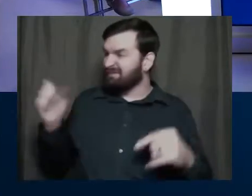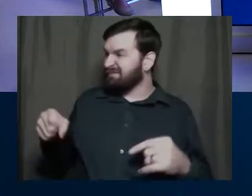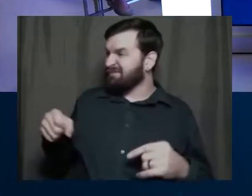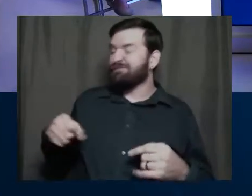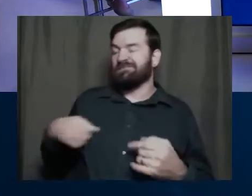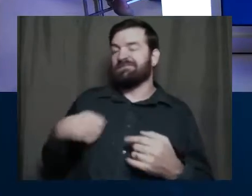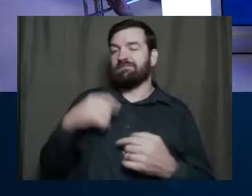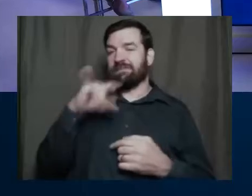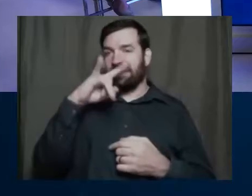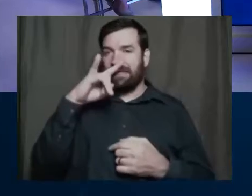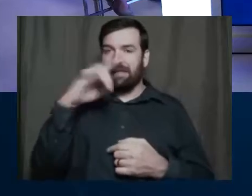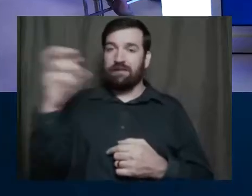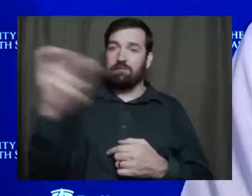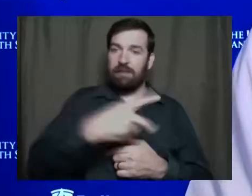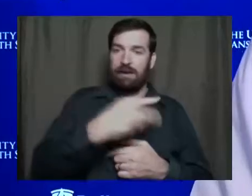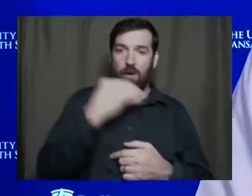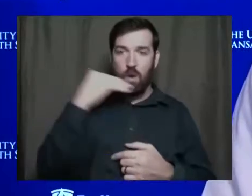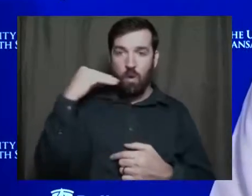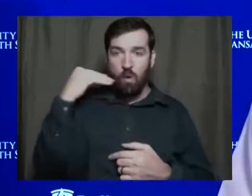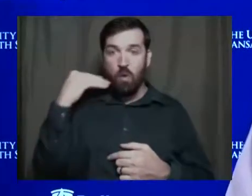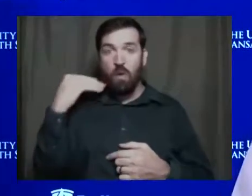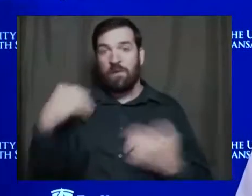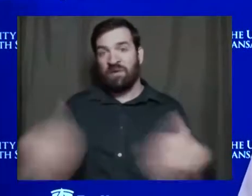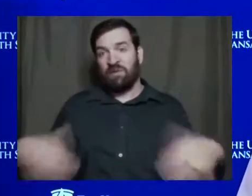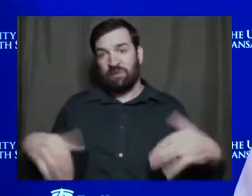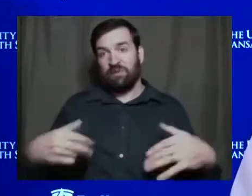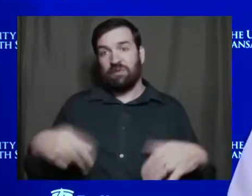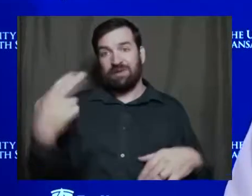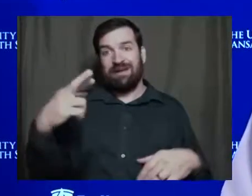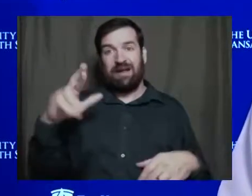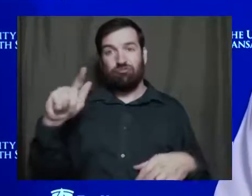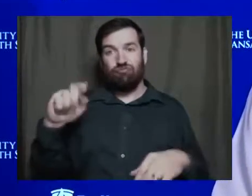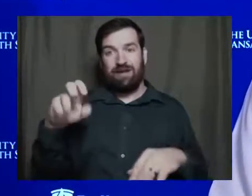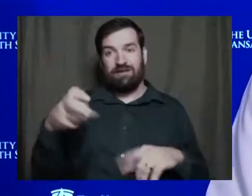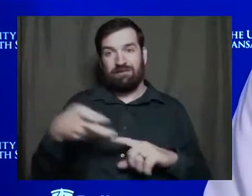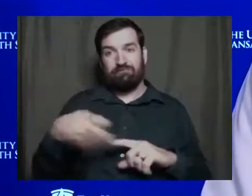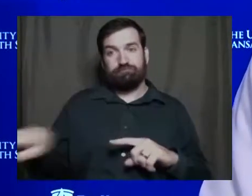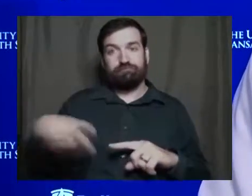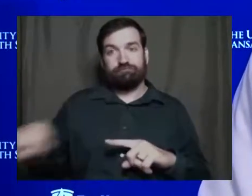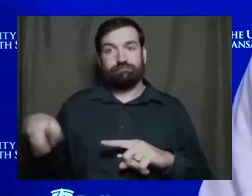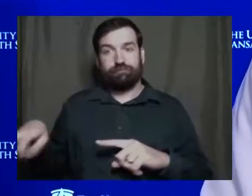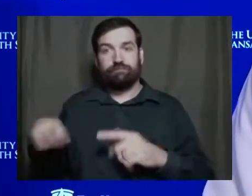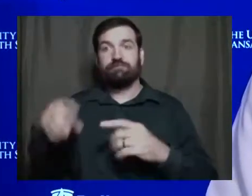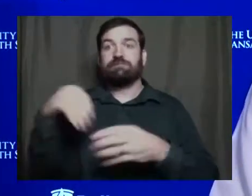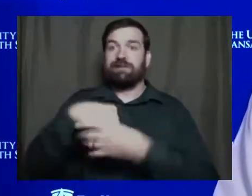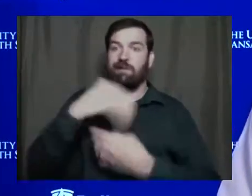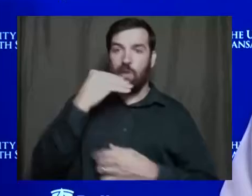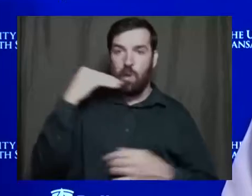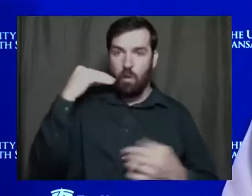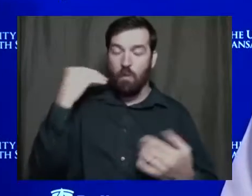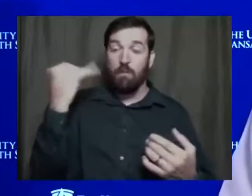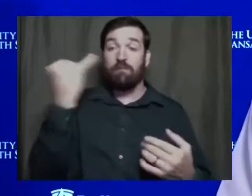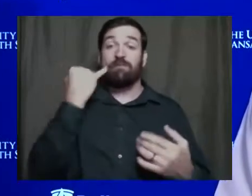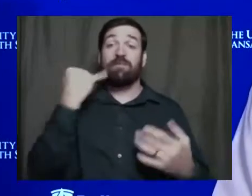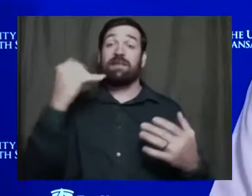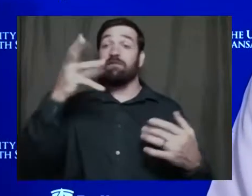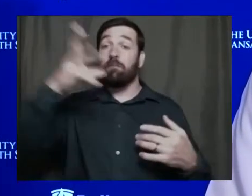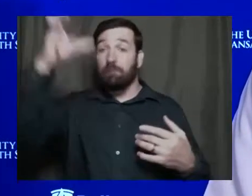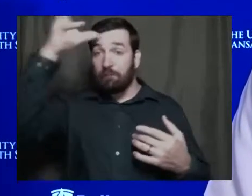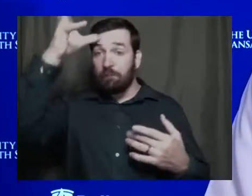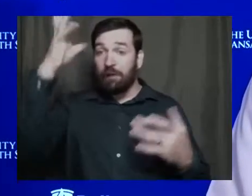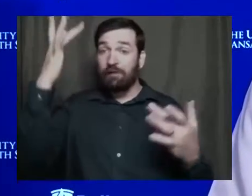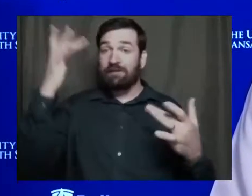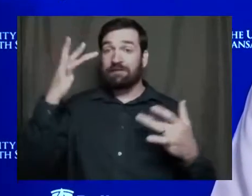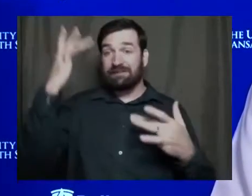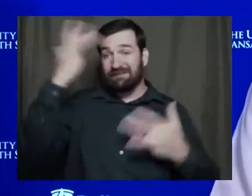there's a fairly high attack rate of this in the household. And so if parents, get symptoms, they need to go get tested. They're going to